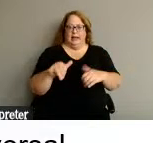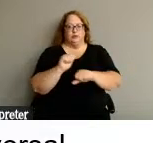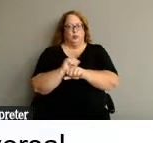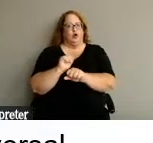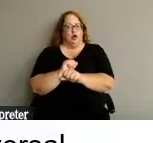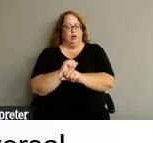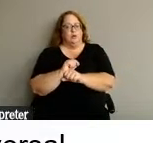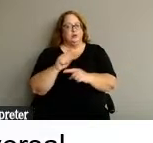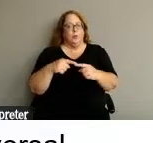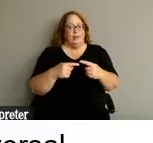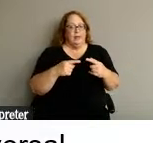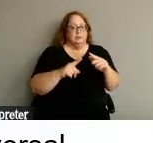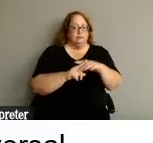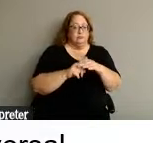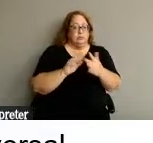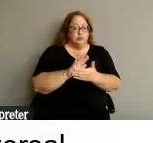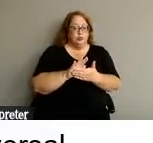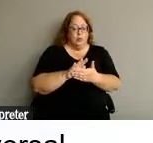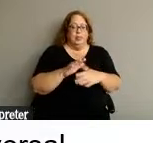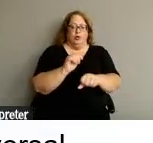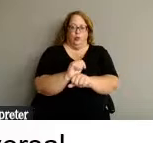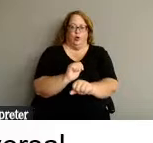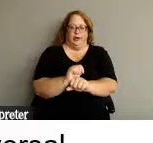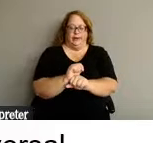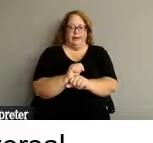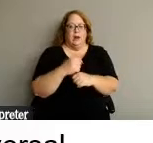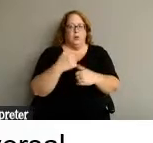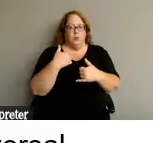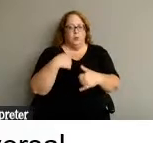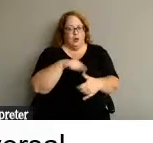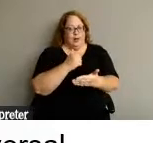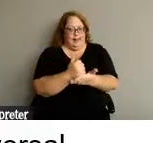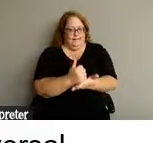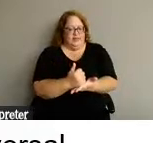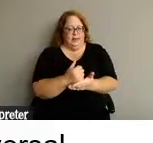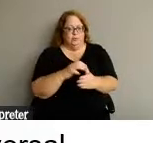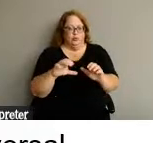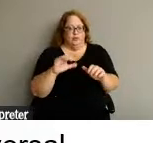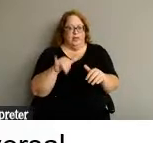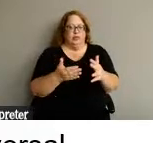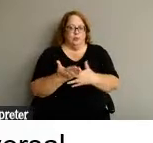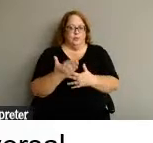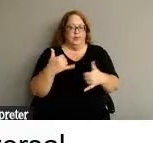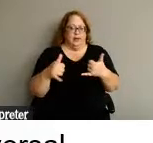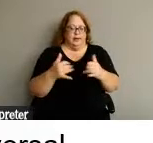work. So when they come to school, they're working, and we're helping them to do that through play.